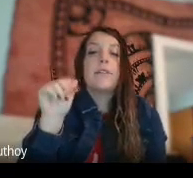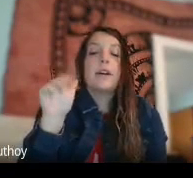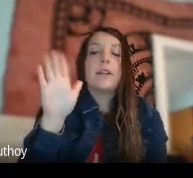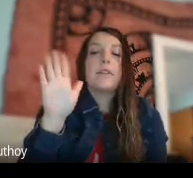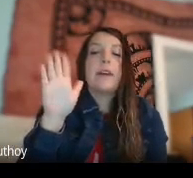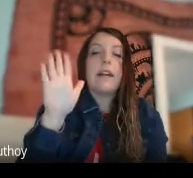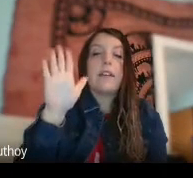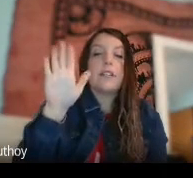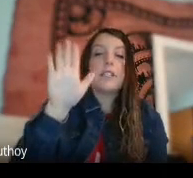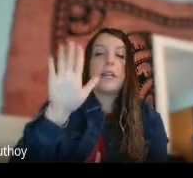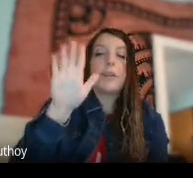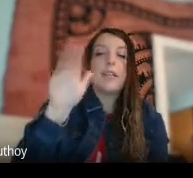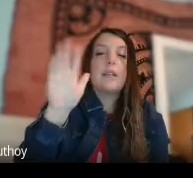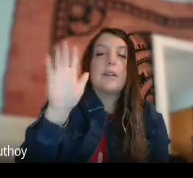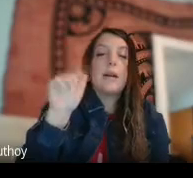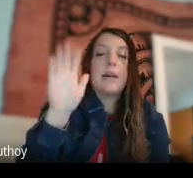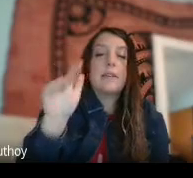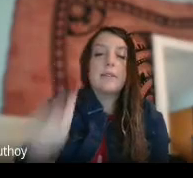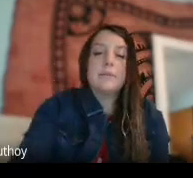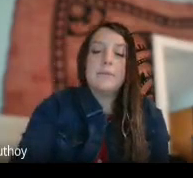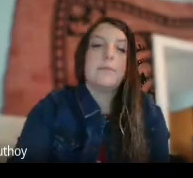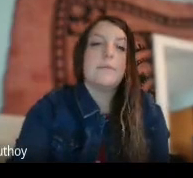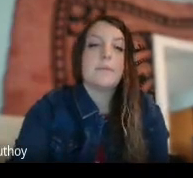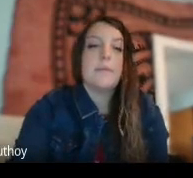Goodbye, another 5 hand shape. Goodbye.